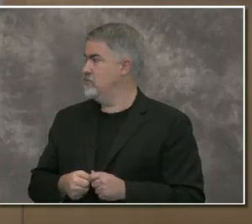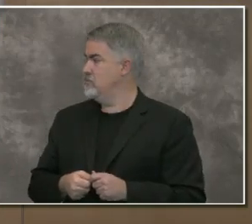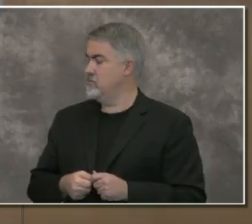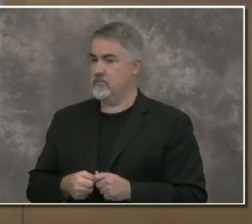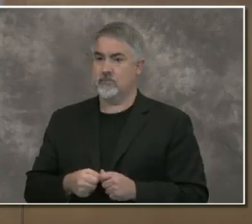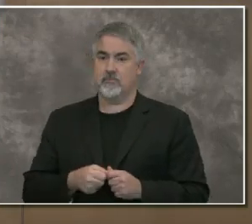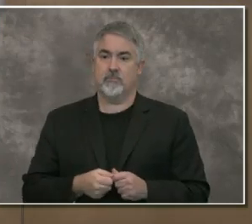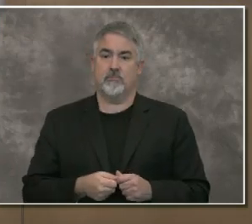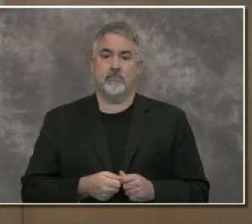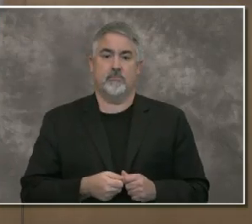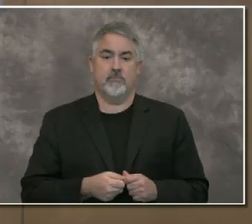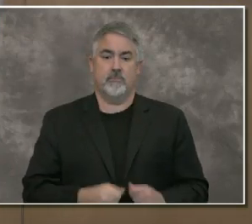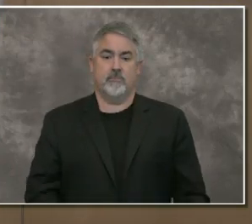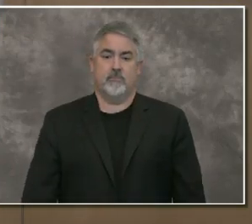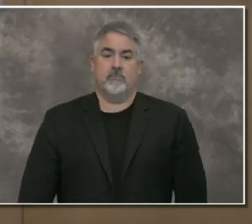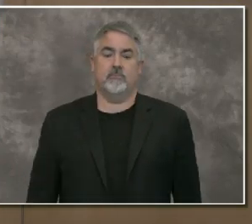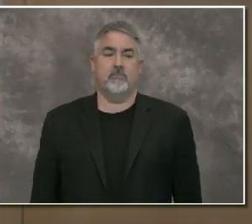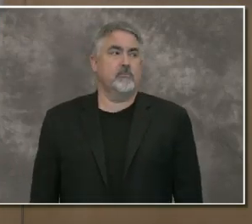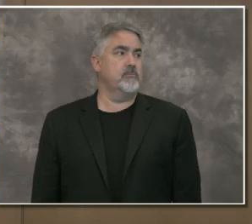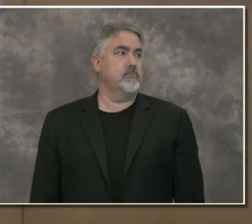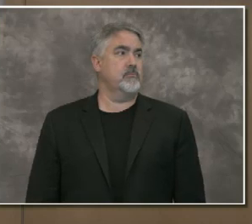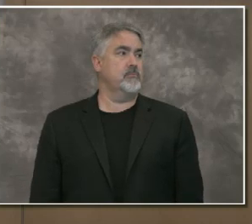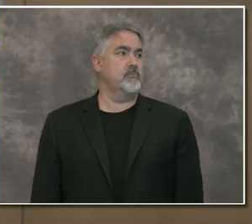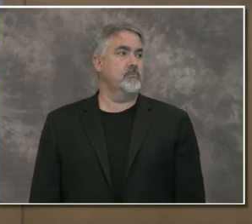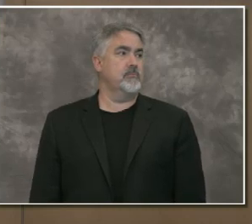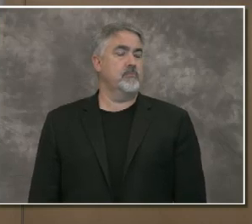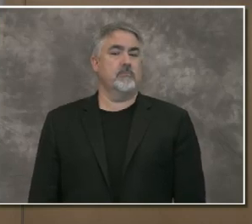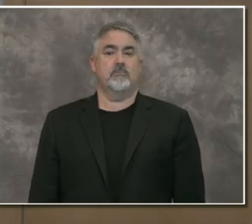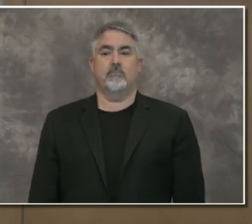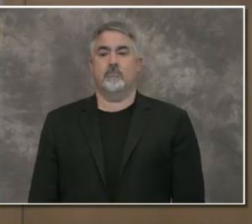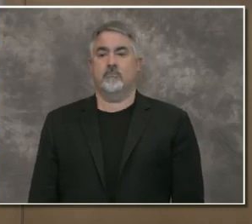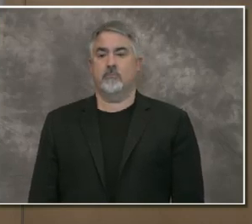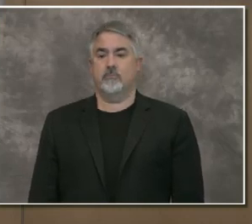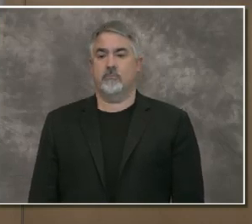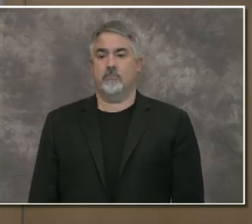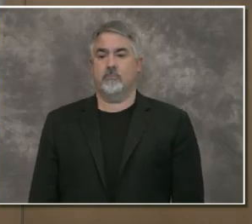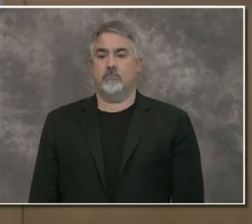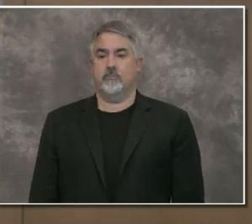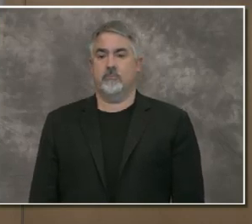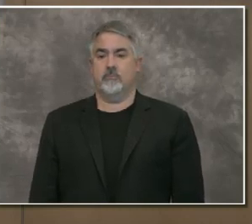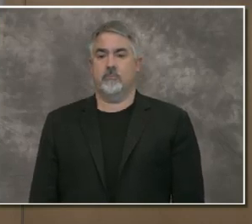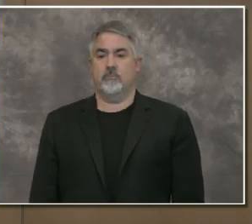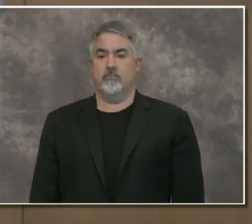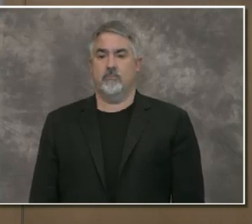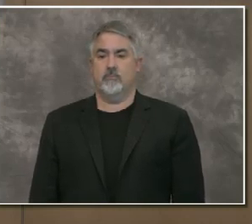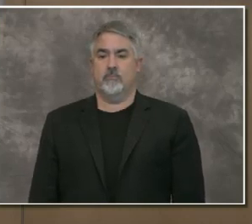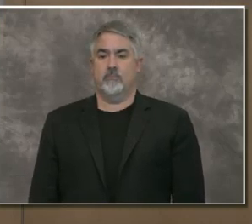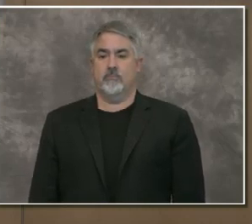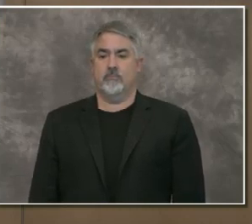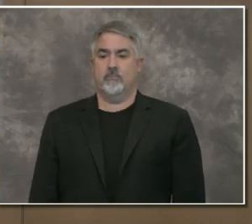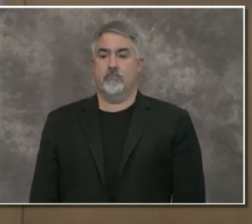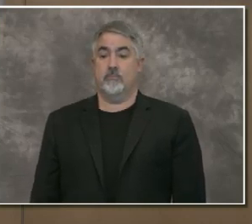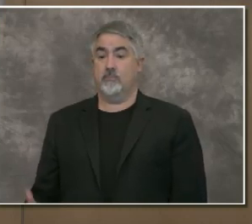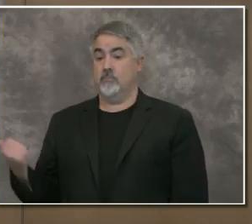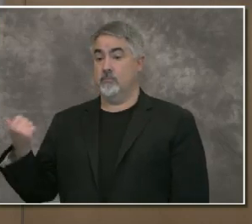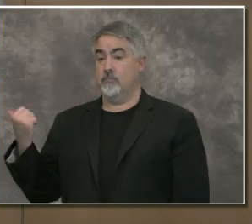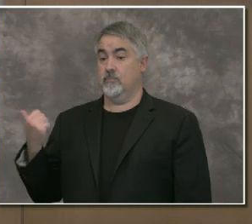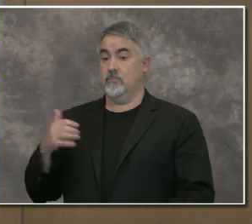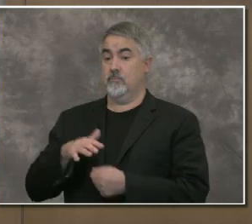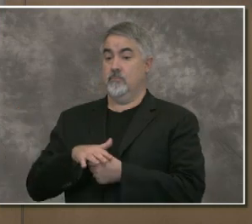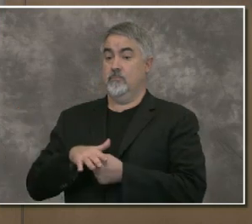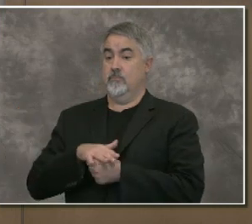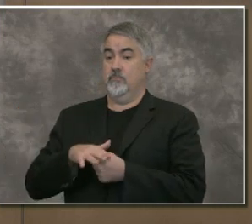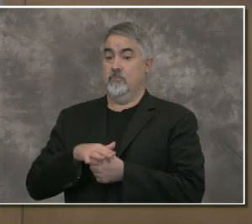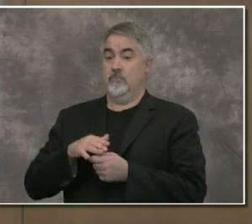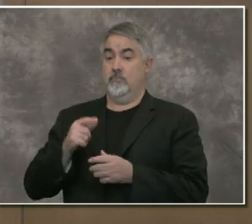Right, but these are the only places in the county where people are regularly still commuting to and from work, because these are places that have, these are